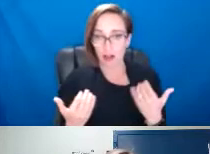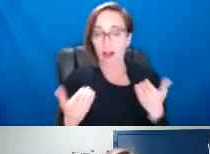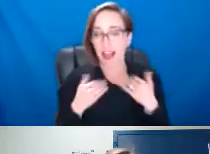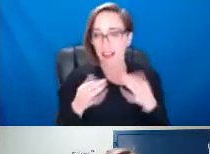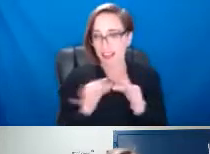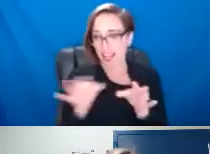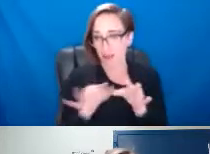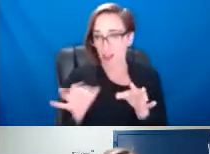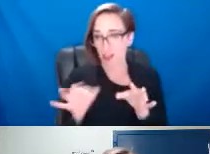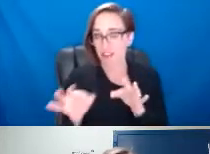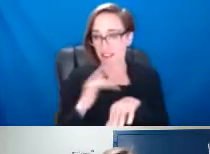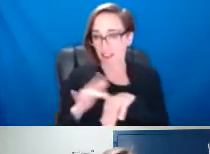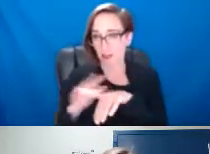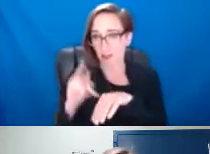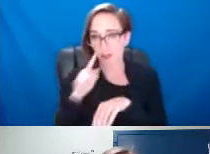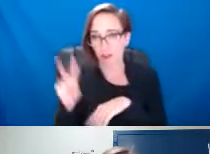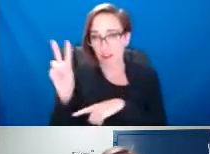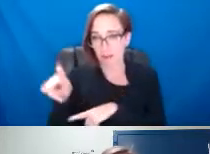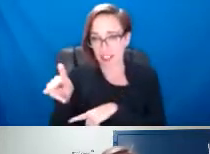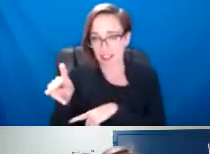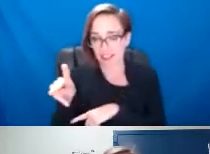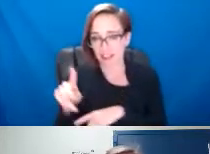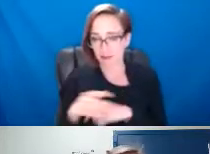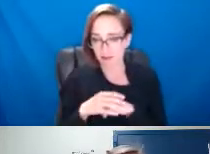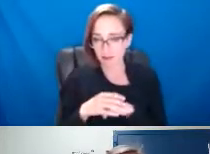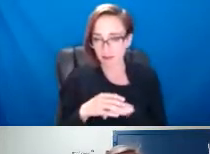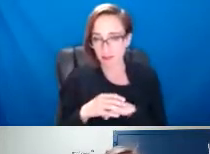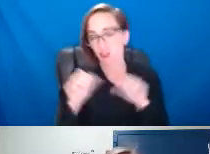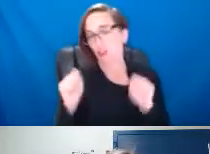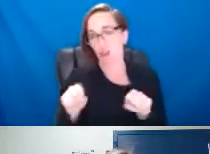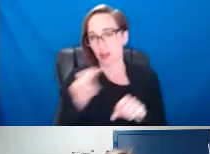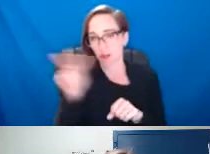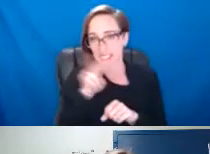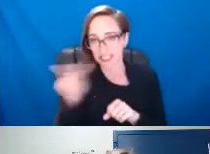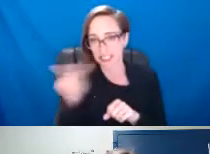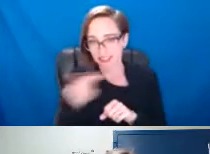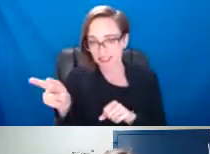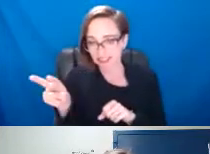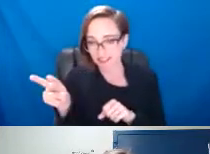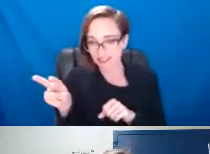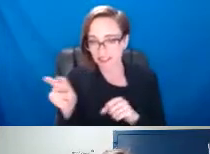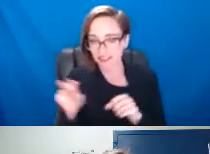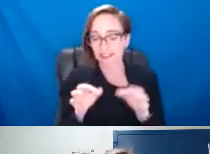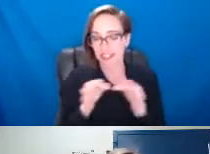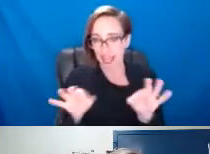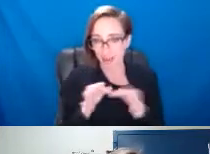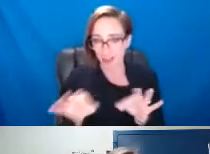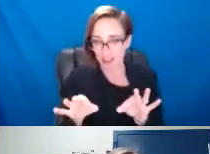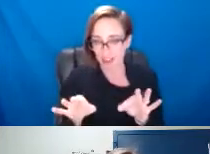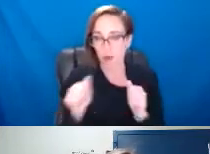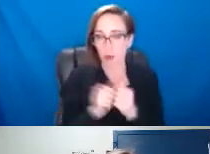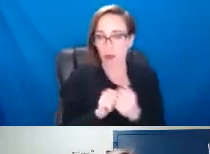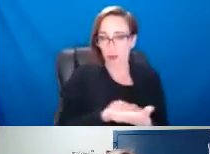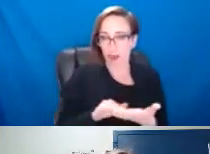video phones so that you're able to read the captions with your Braille display and communicate with individuals on a video phone. And there's